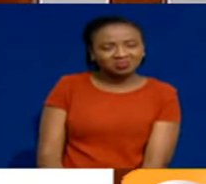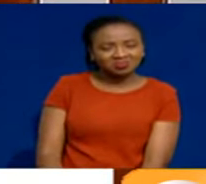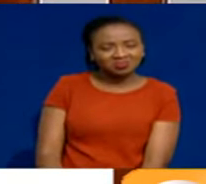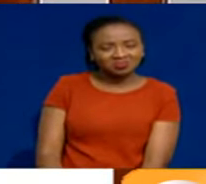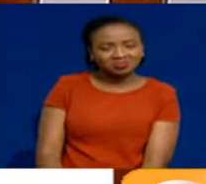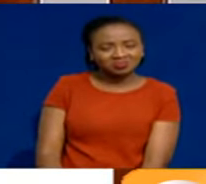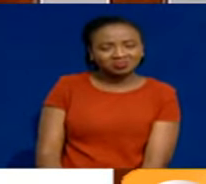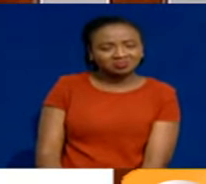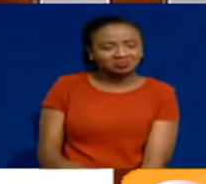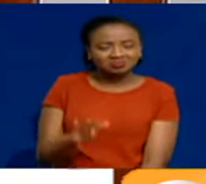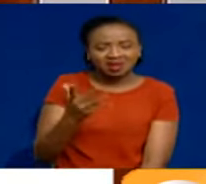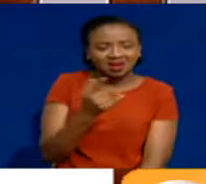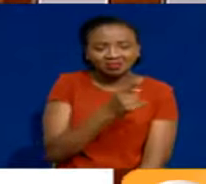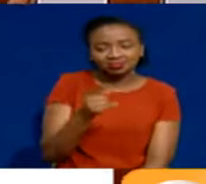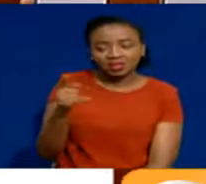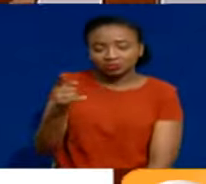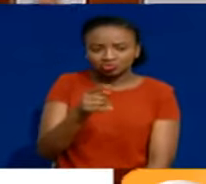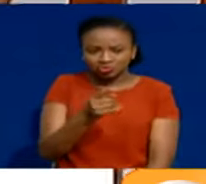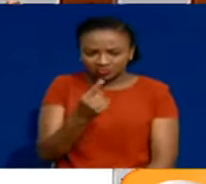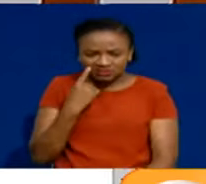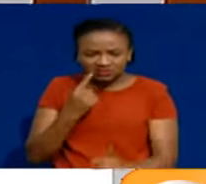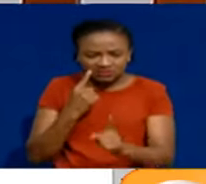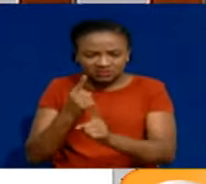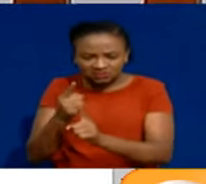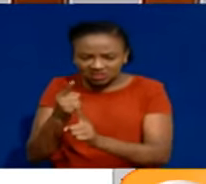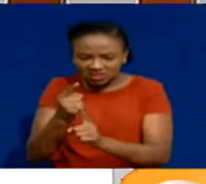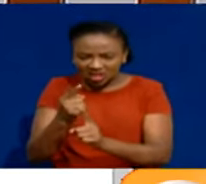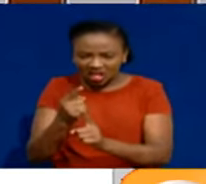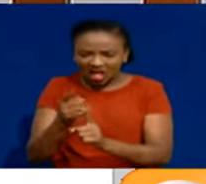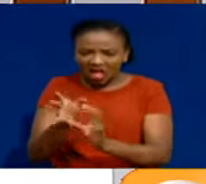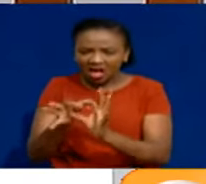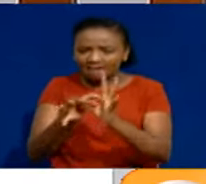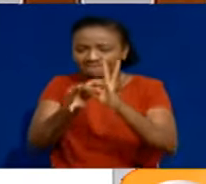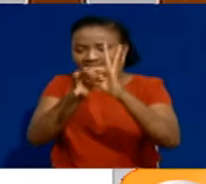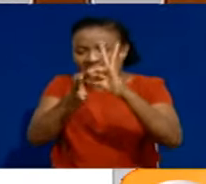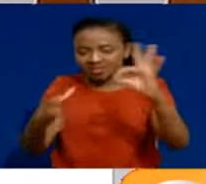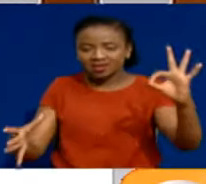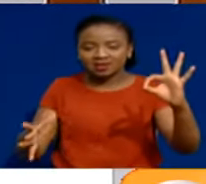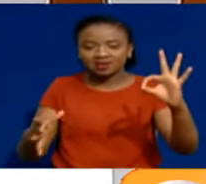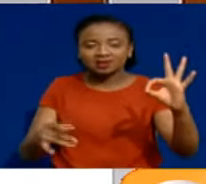Just like that. So those few votes they denied him.